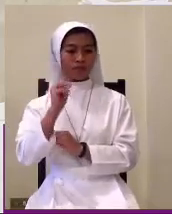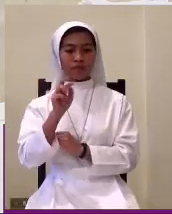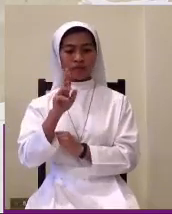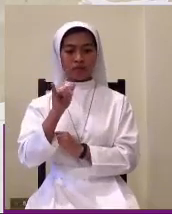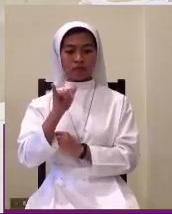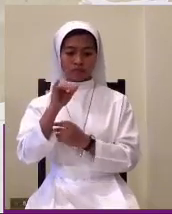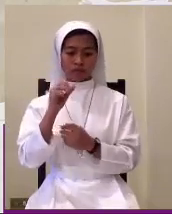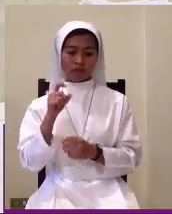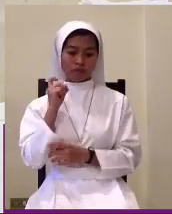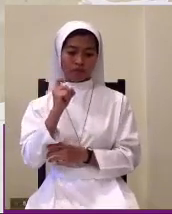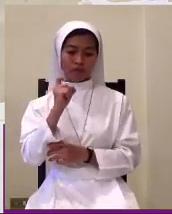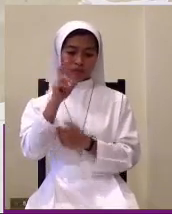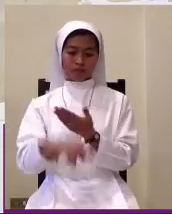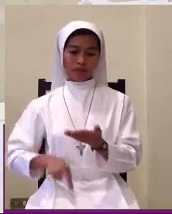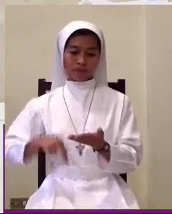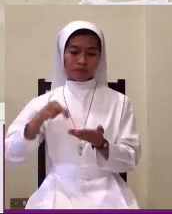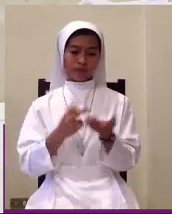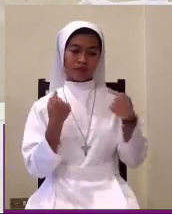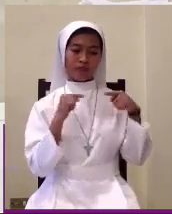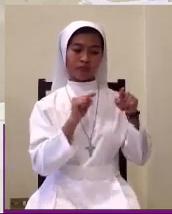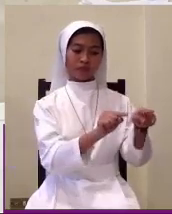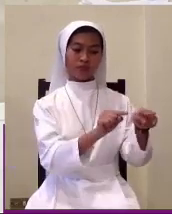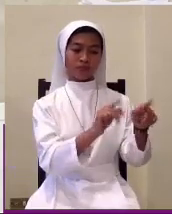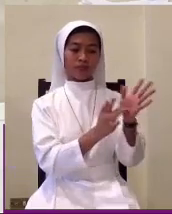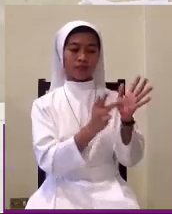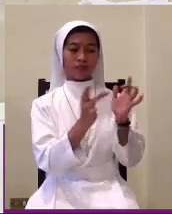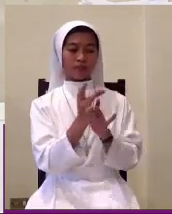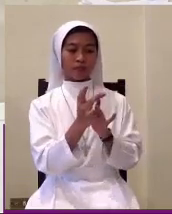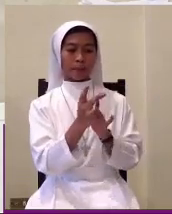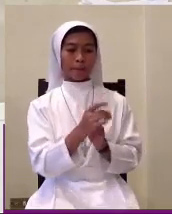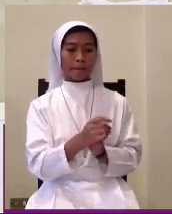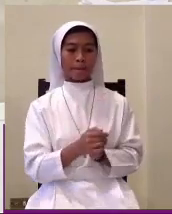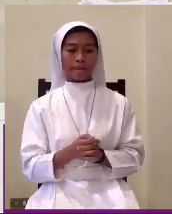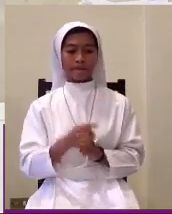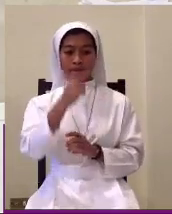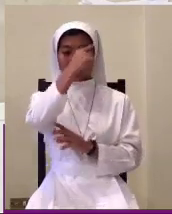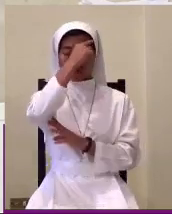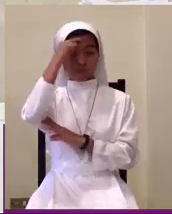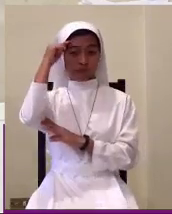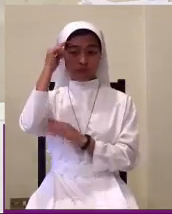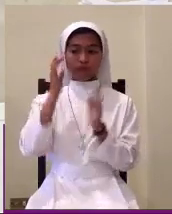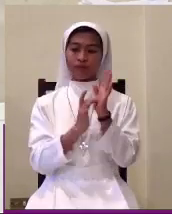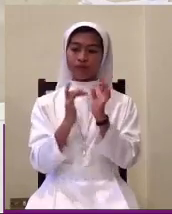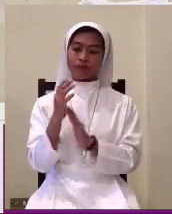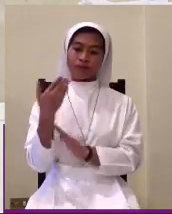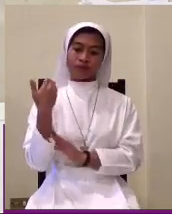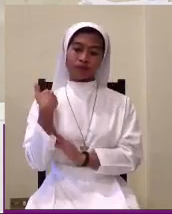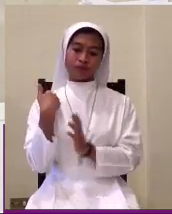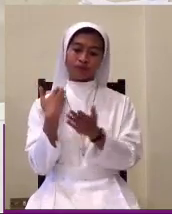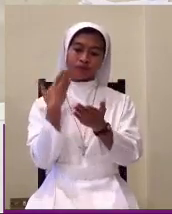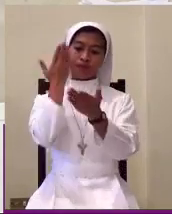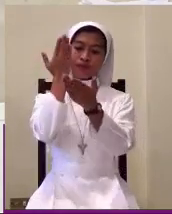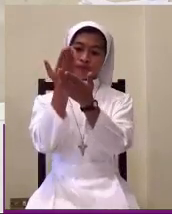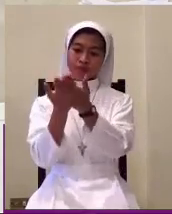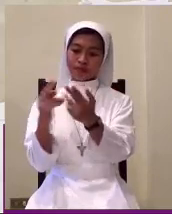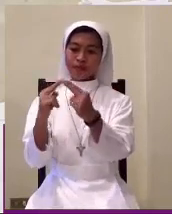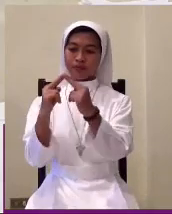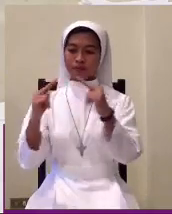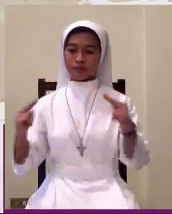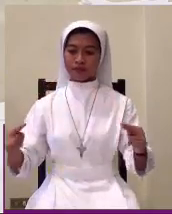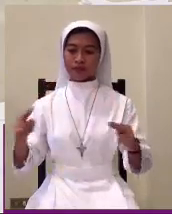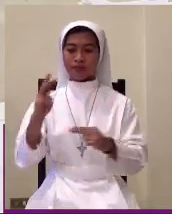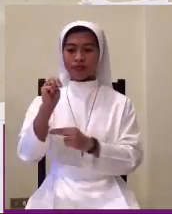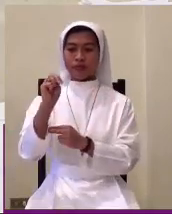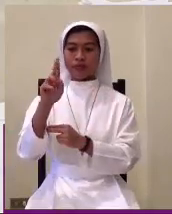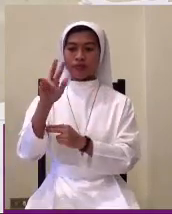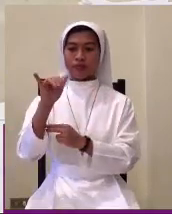rose quickly and went to him. For Jesus had not yet come into the village, but was still where Martha